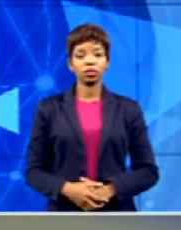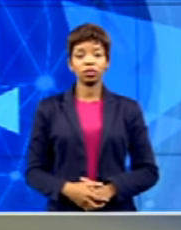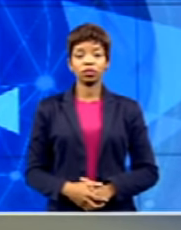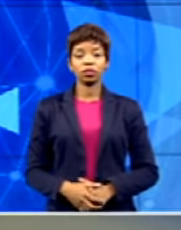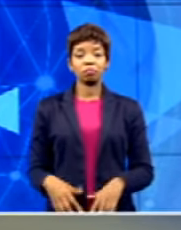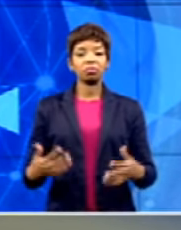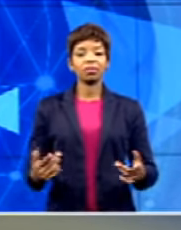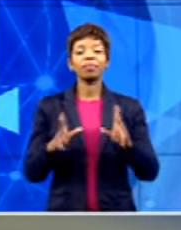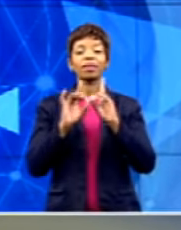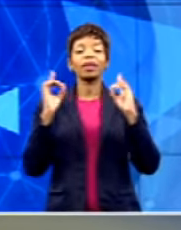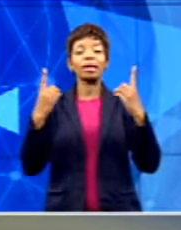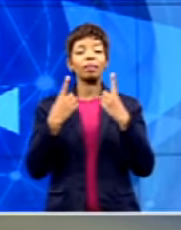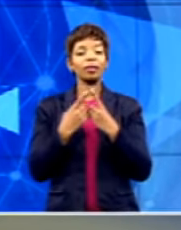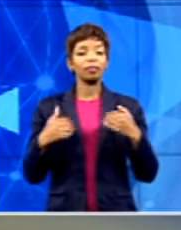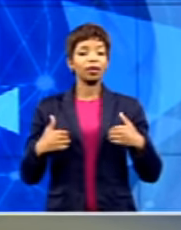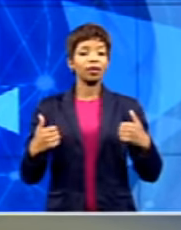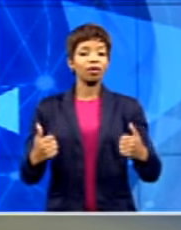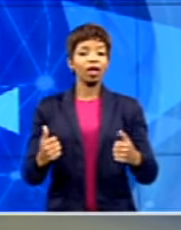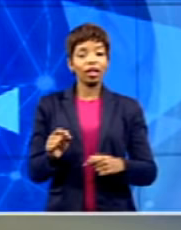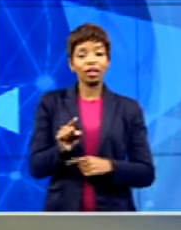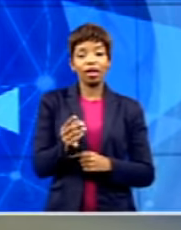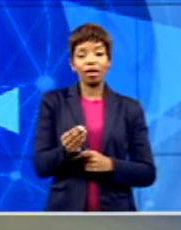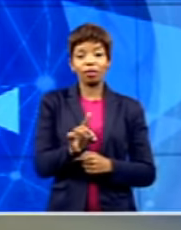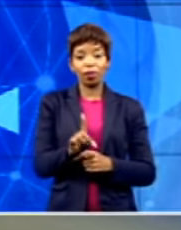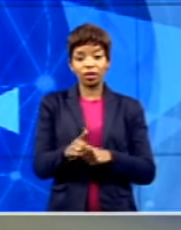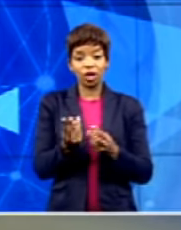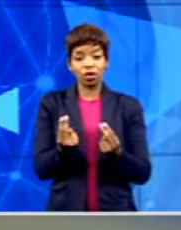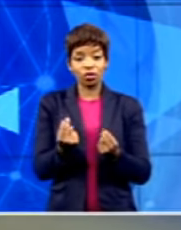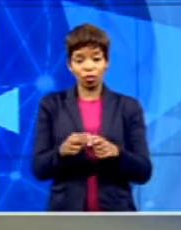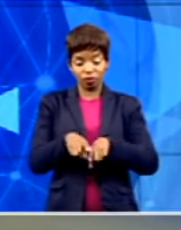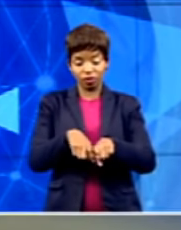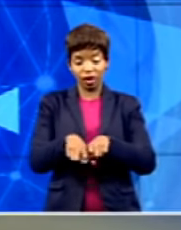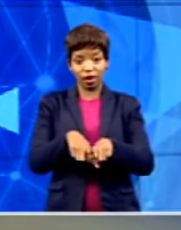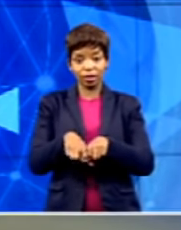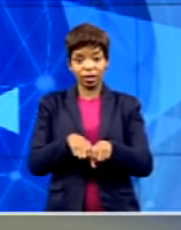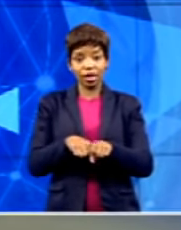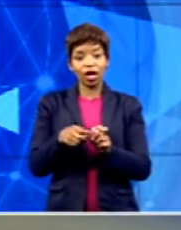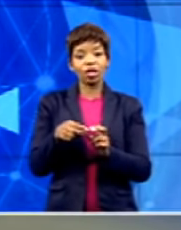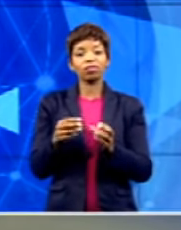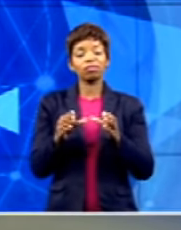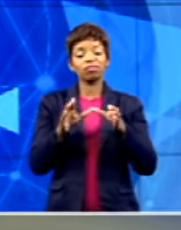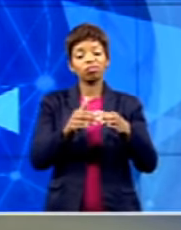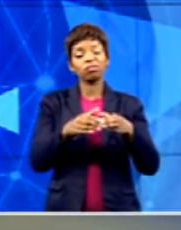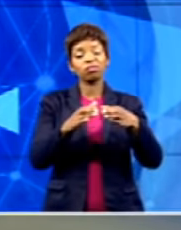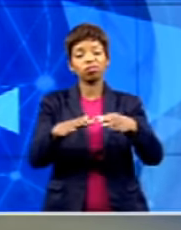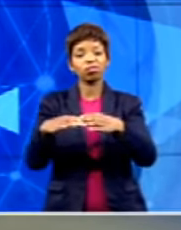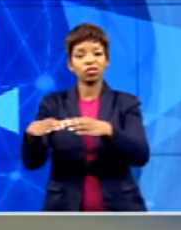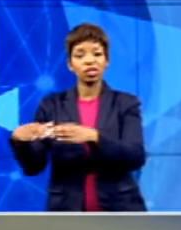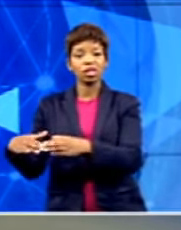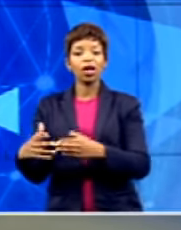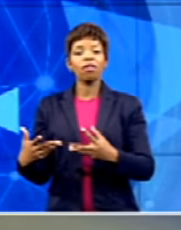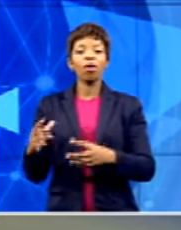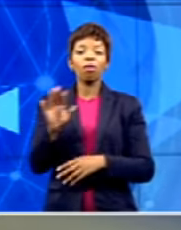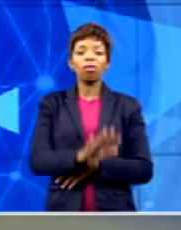Well, the Department of Health has launched new mobile sampling and testing units which will form part of a massive coronavirus testing drive across South